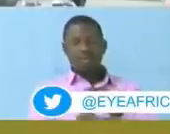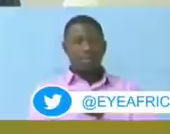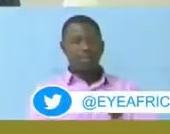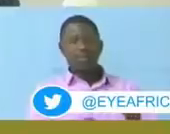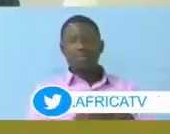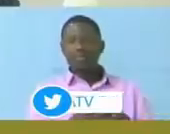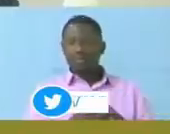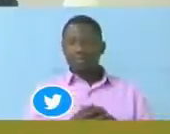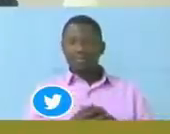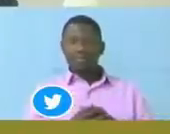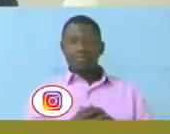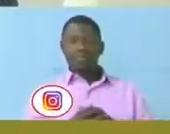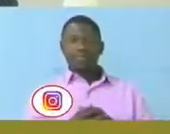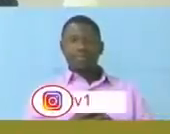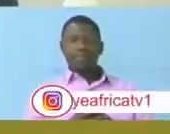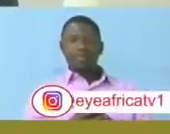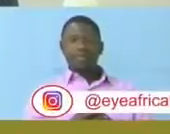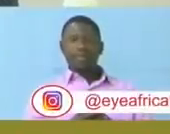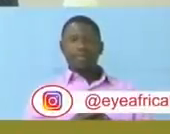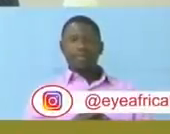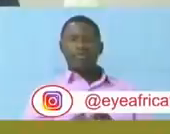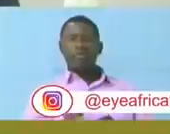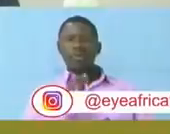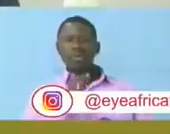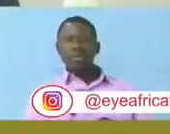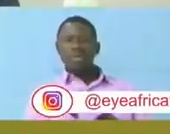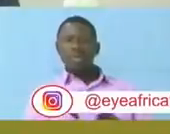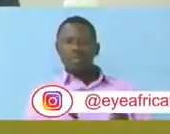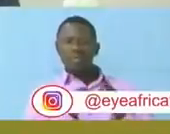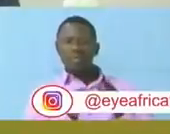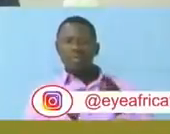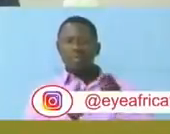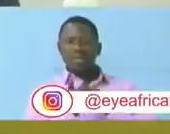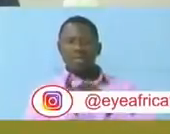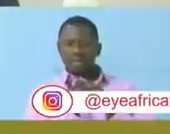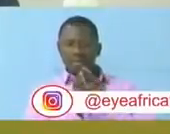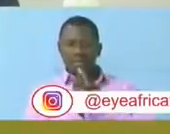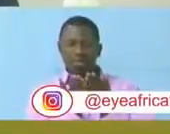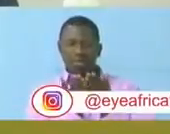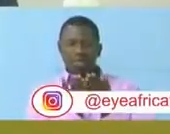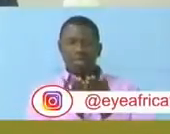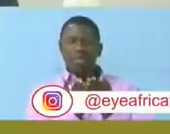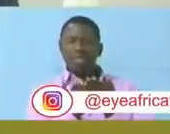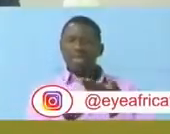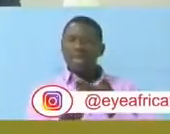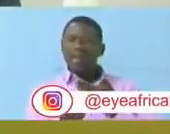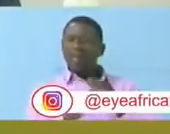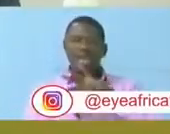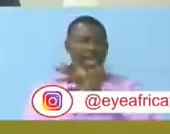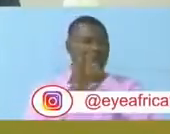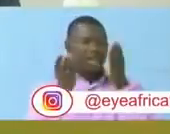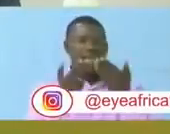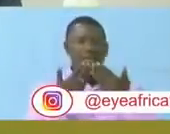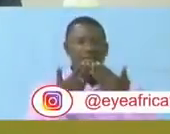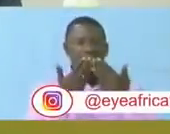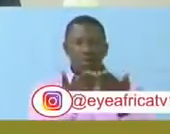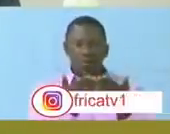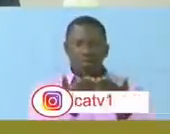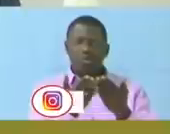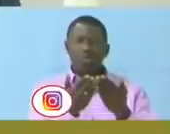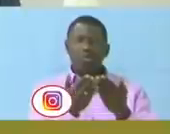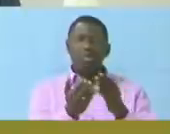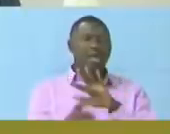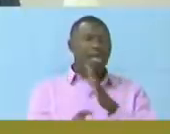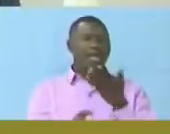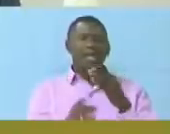Did the diary contain any information? The diary from Bara, did it contain any information about the